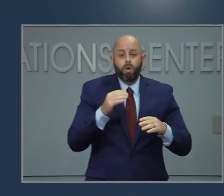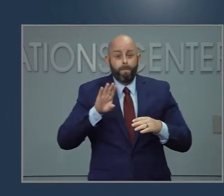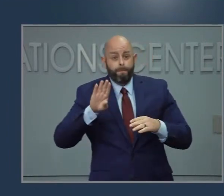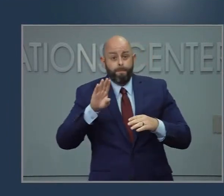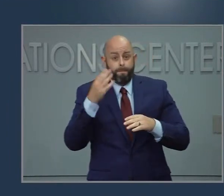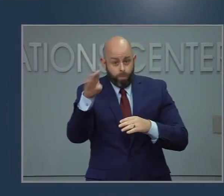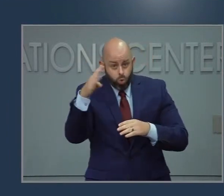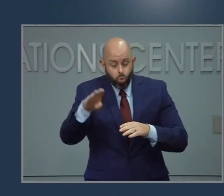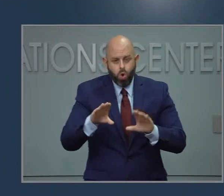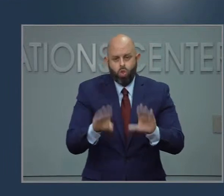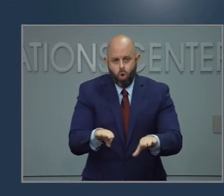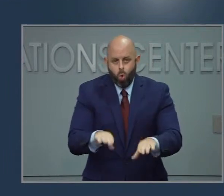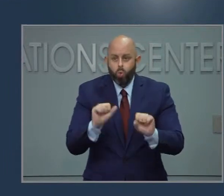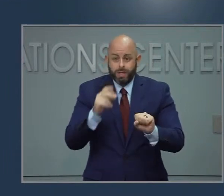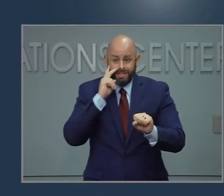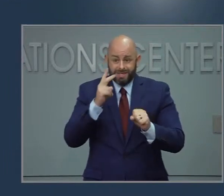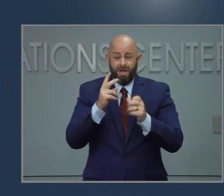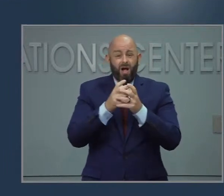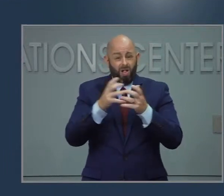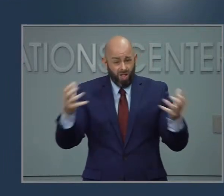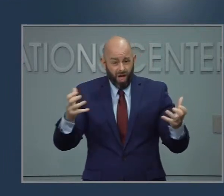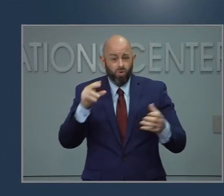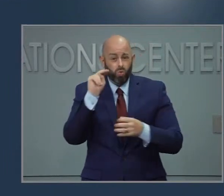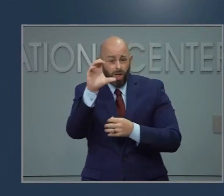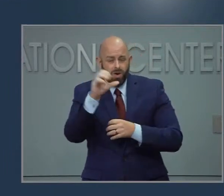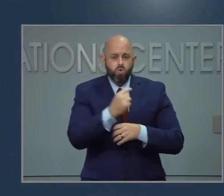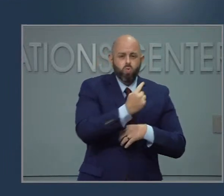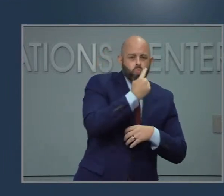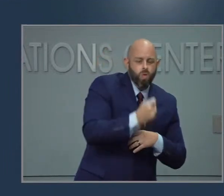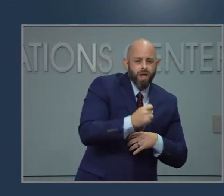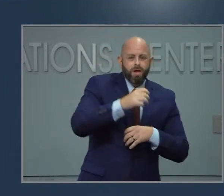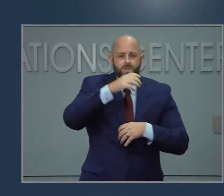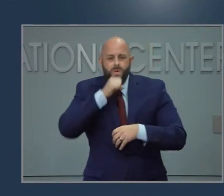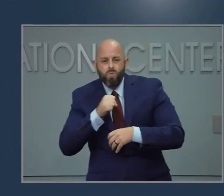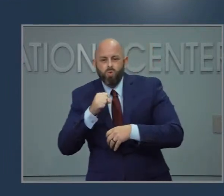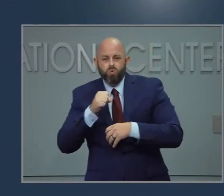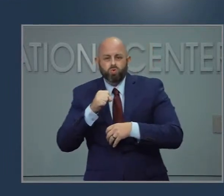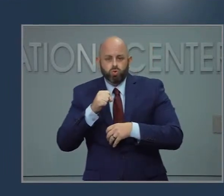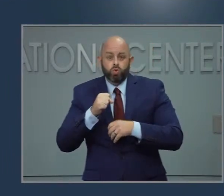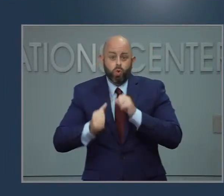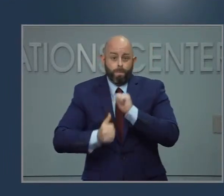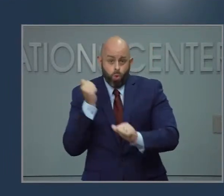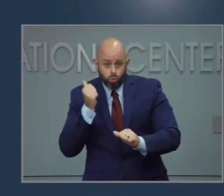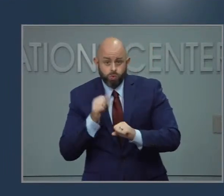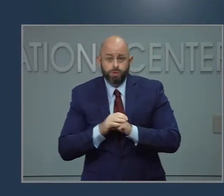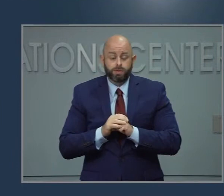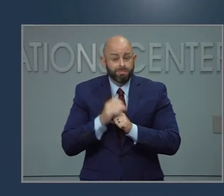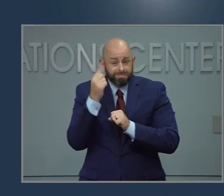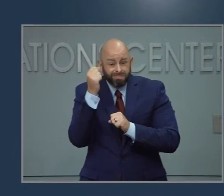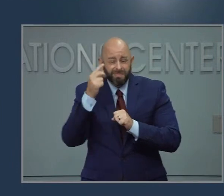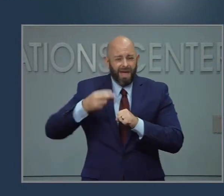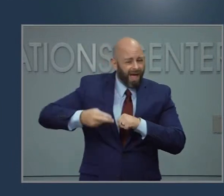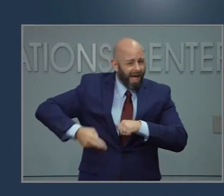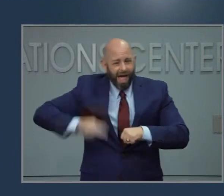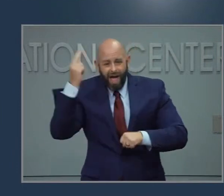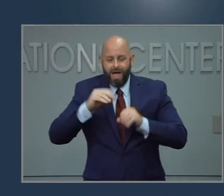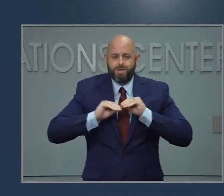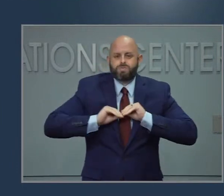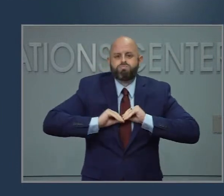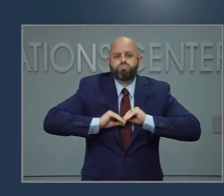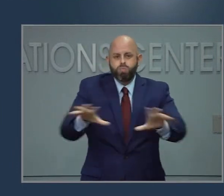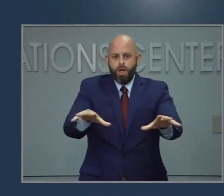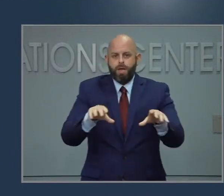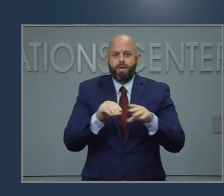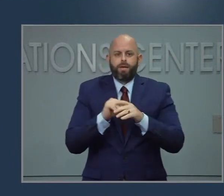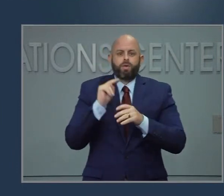you can see that much of North Carolina is red and orange with high or substantial viral spread.